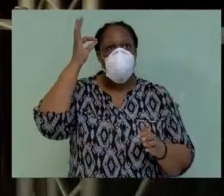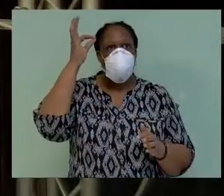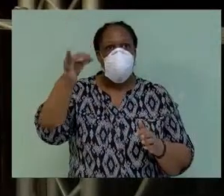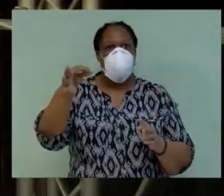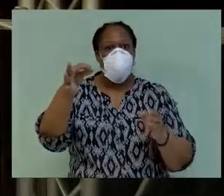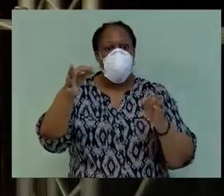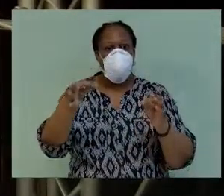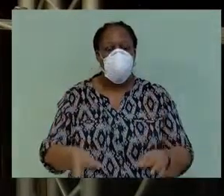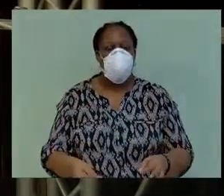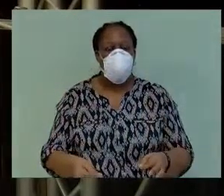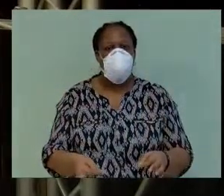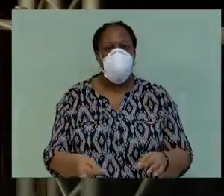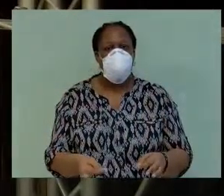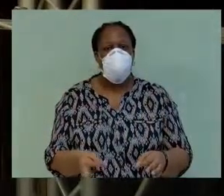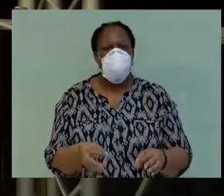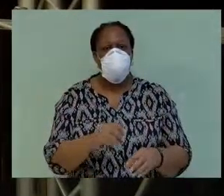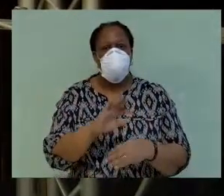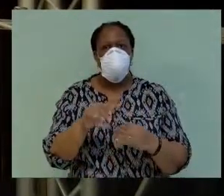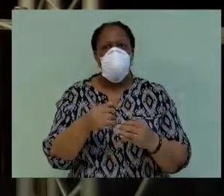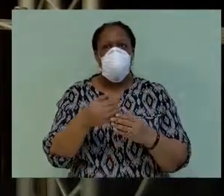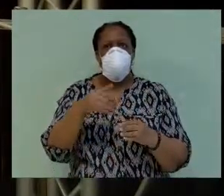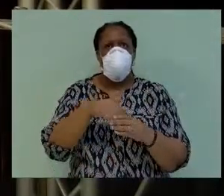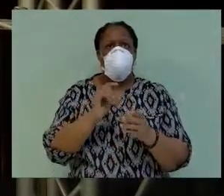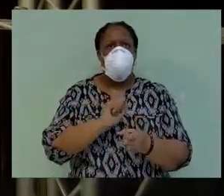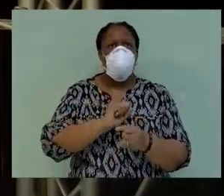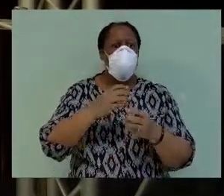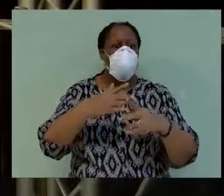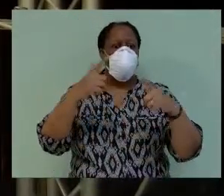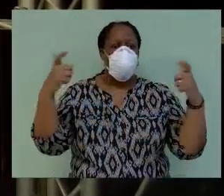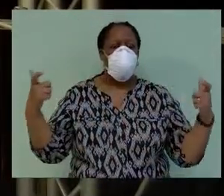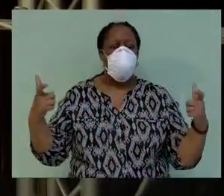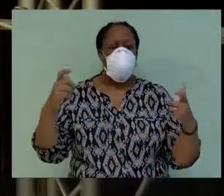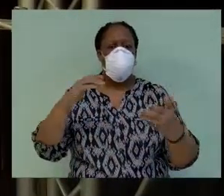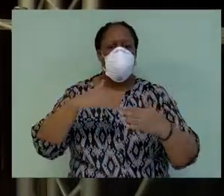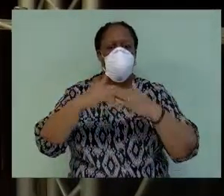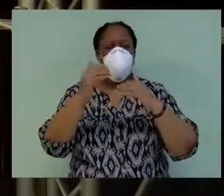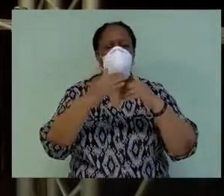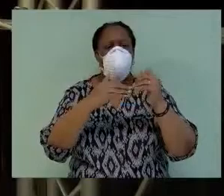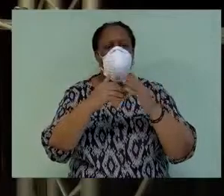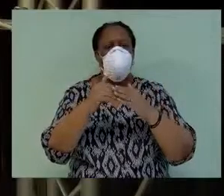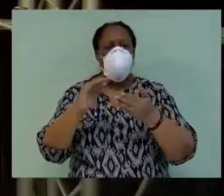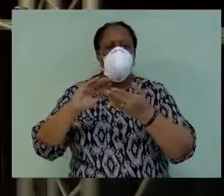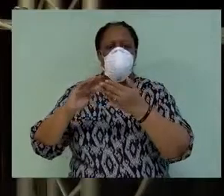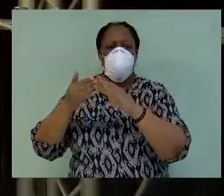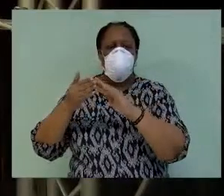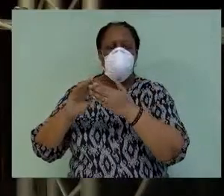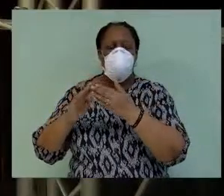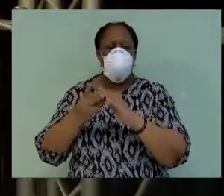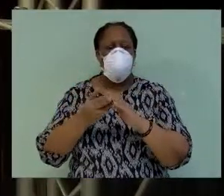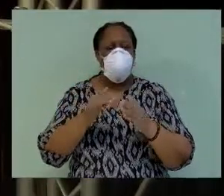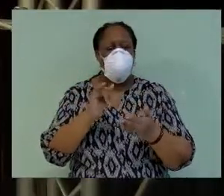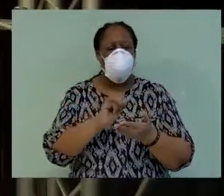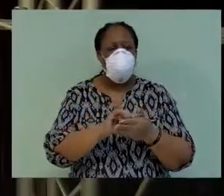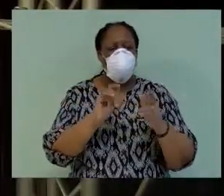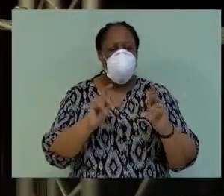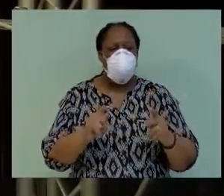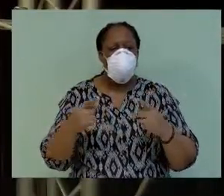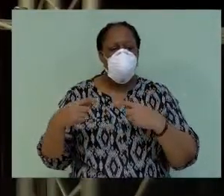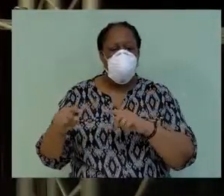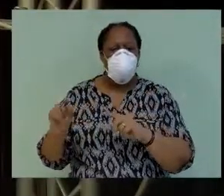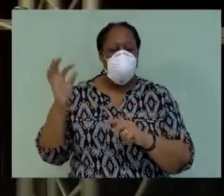Department, the DPP's Office, the Electoral Office, Law Commission, the Land